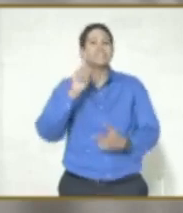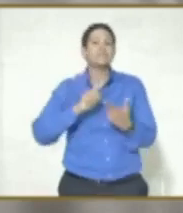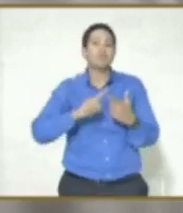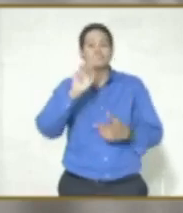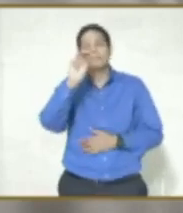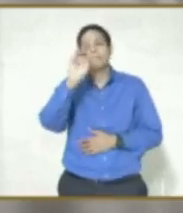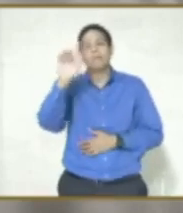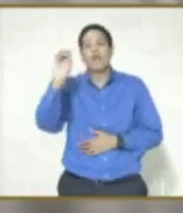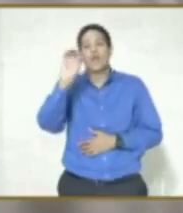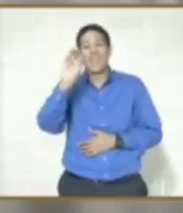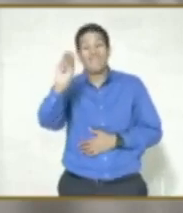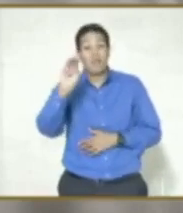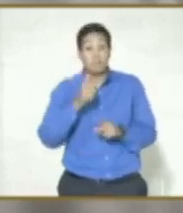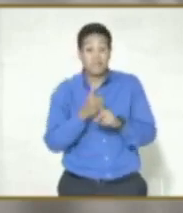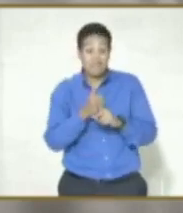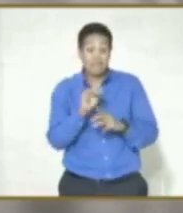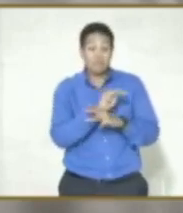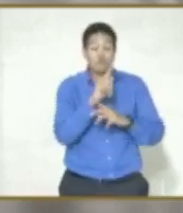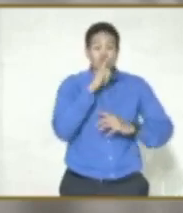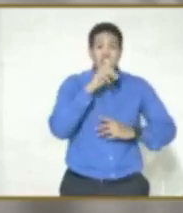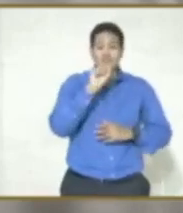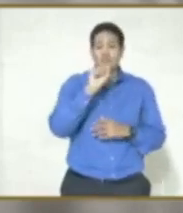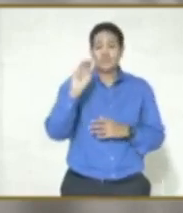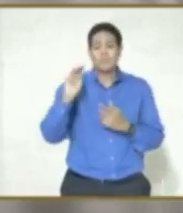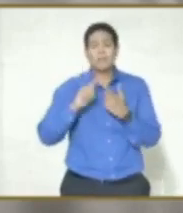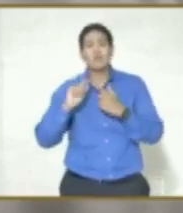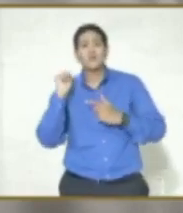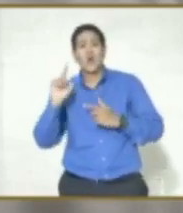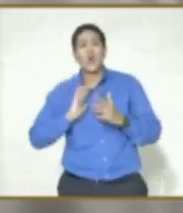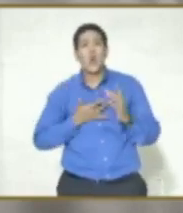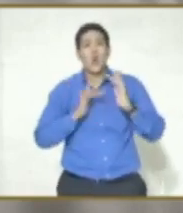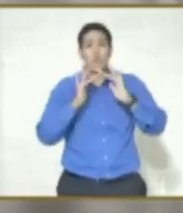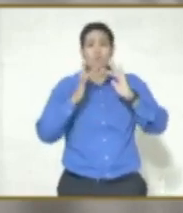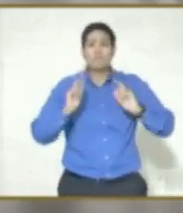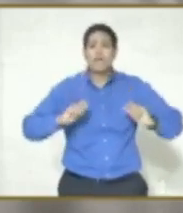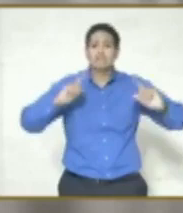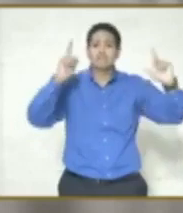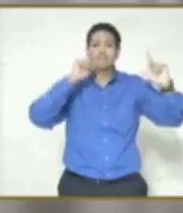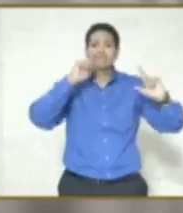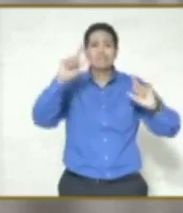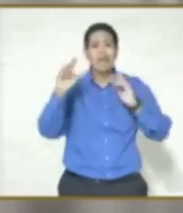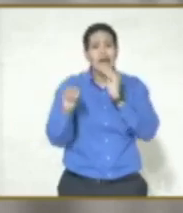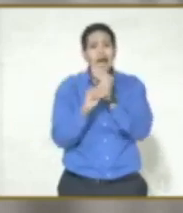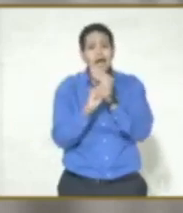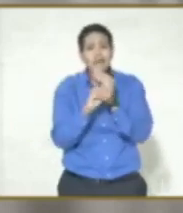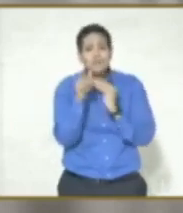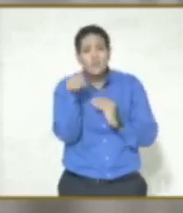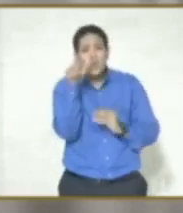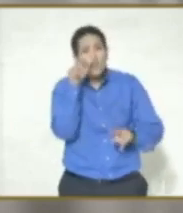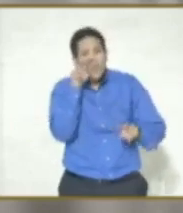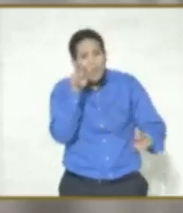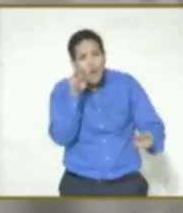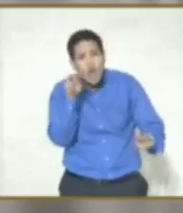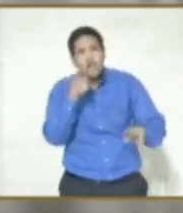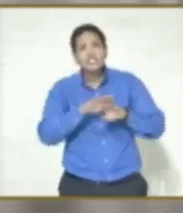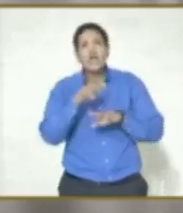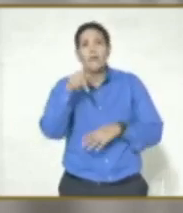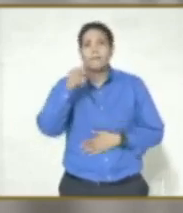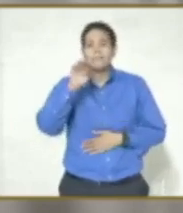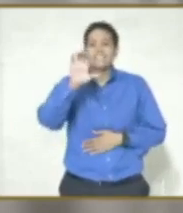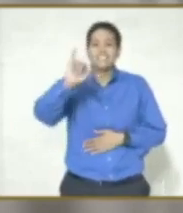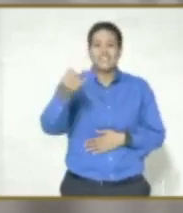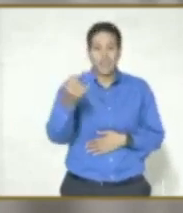FM. The ministry's social media platforms and all our websites are also those who are watching on